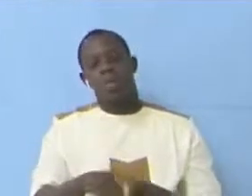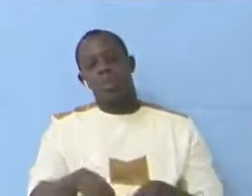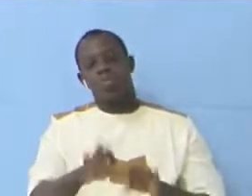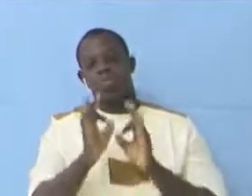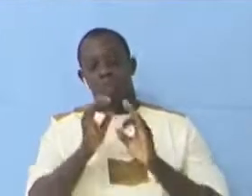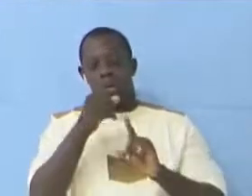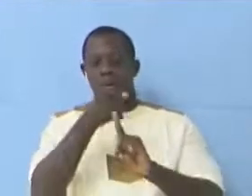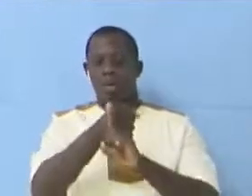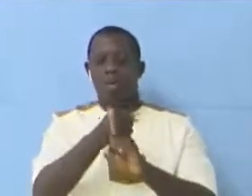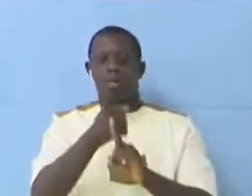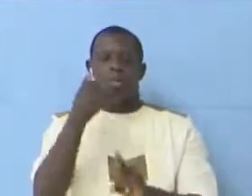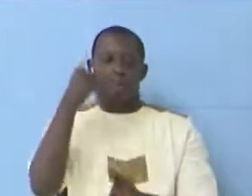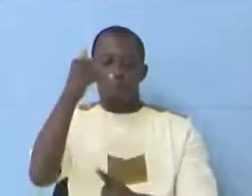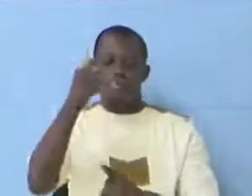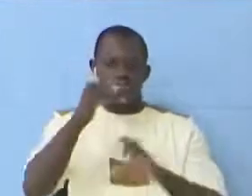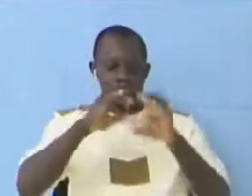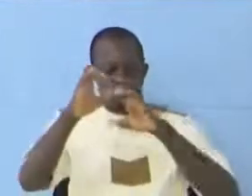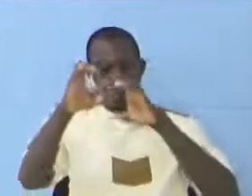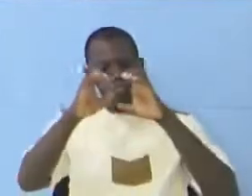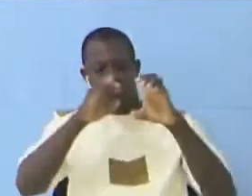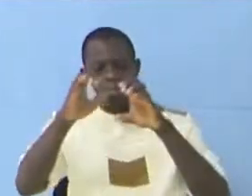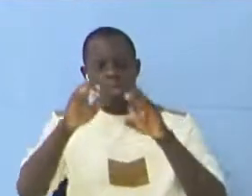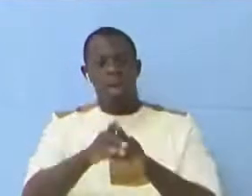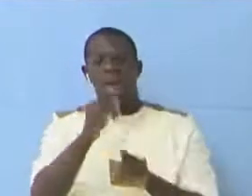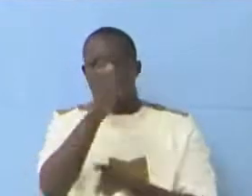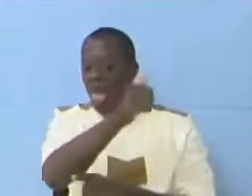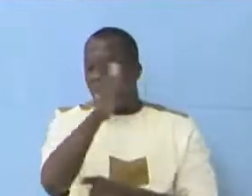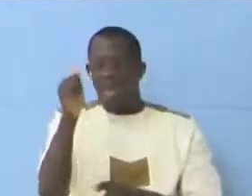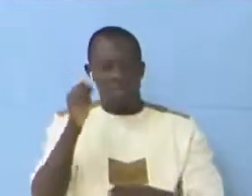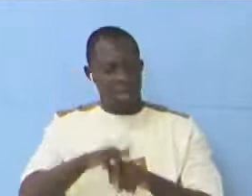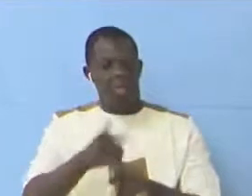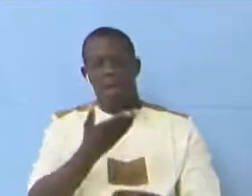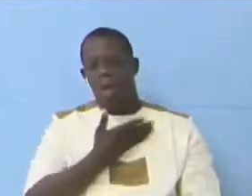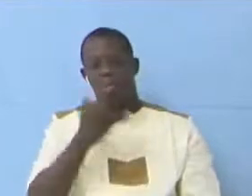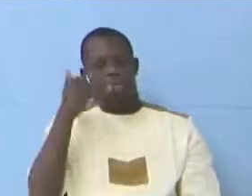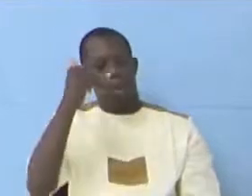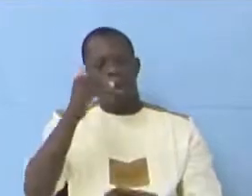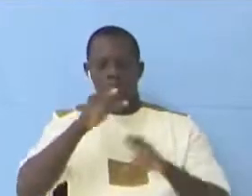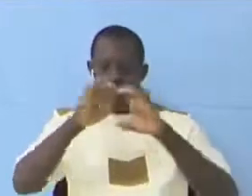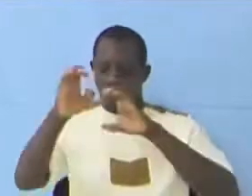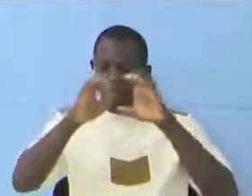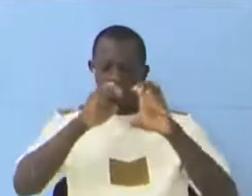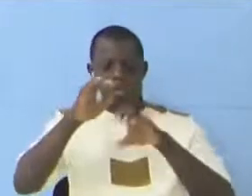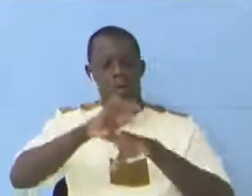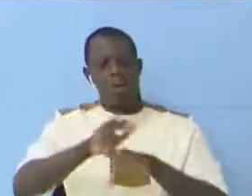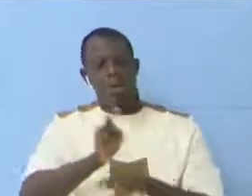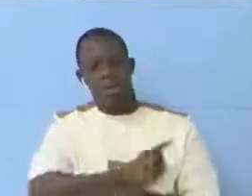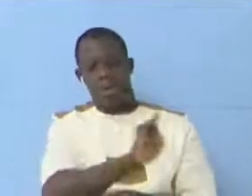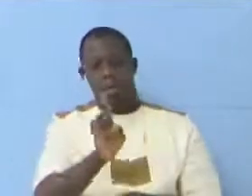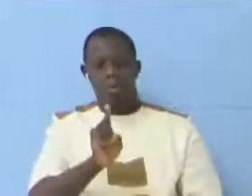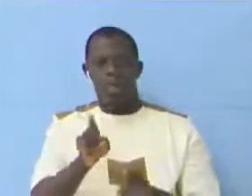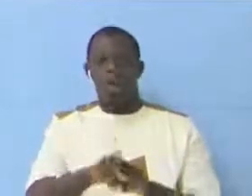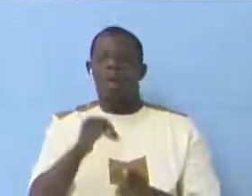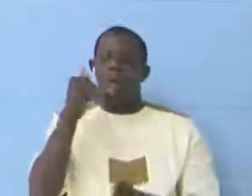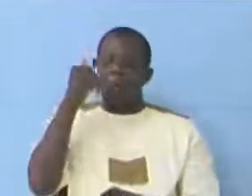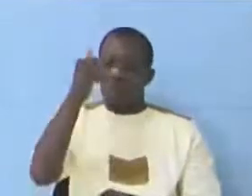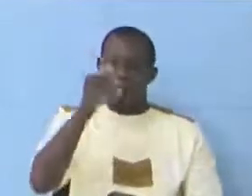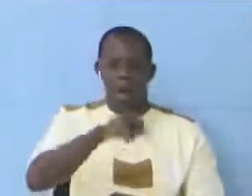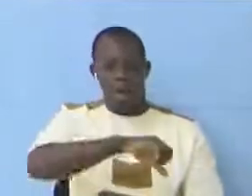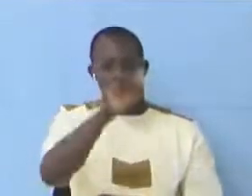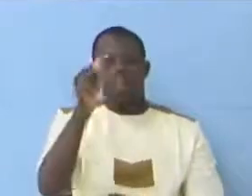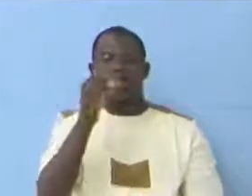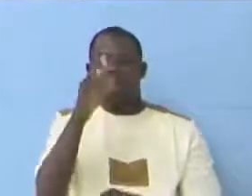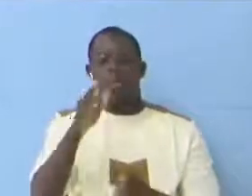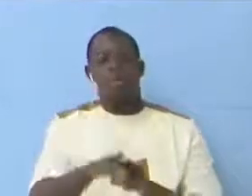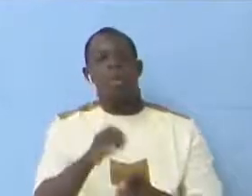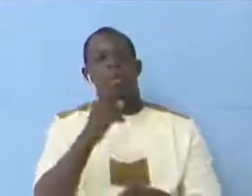dañ daan wax ak téléphone dañ daan amee téléphone saa yu ne. There was a time we took a risk and spoke to them. téléphone leen ba pare ne leen nañ ko def